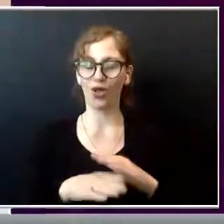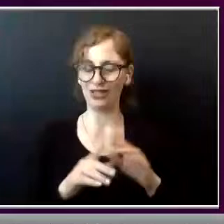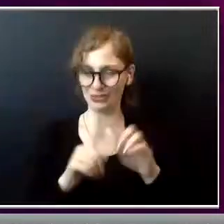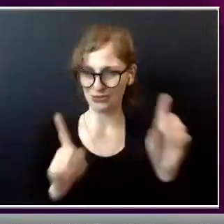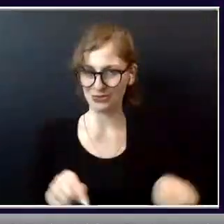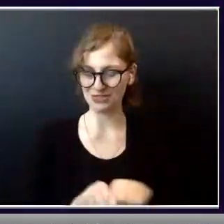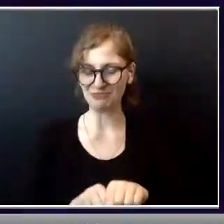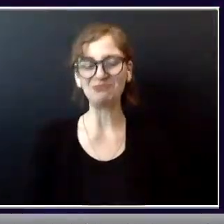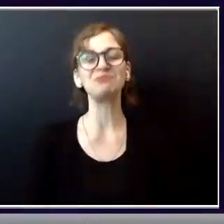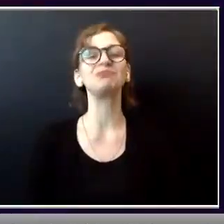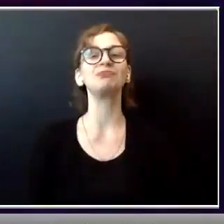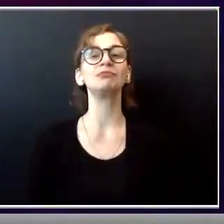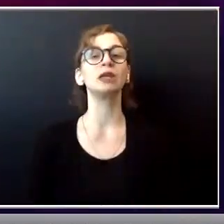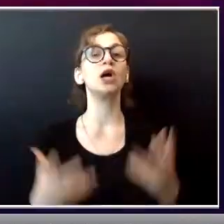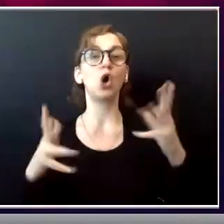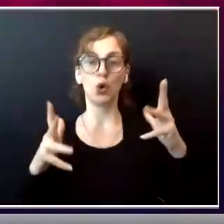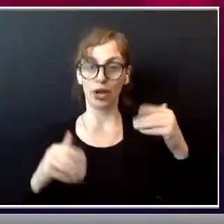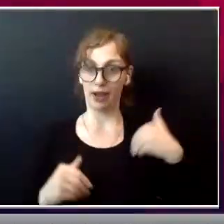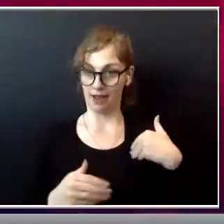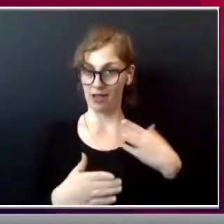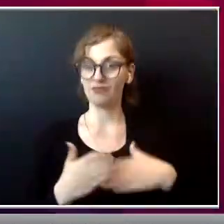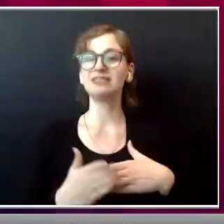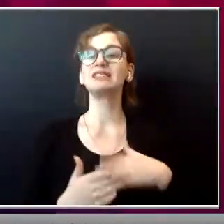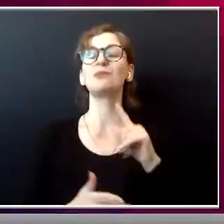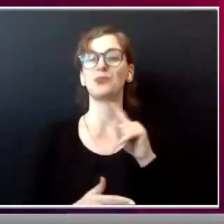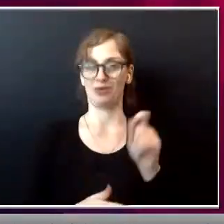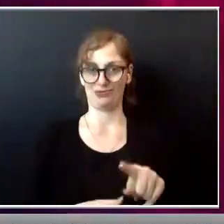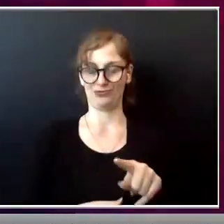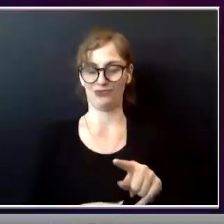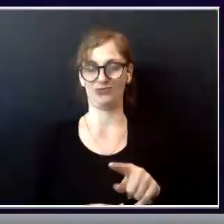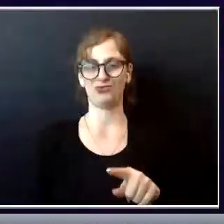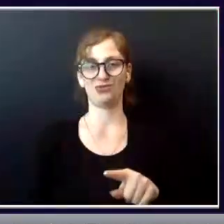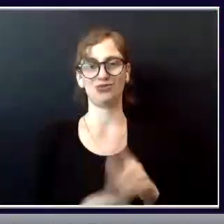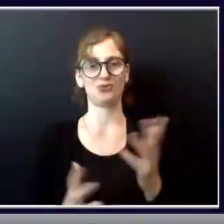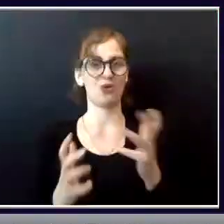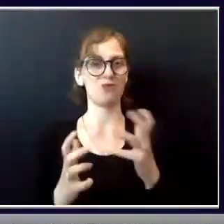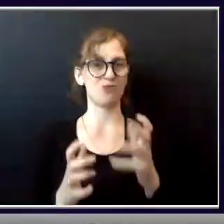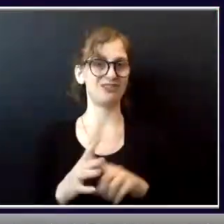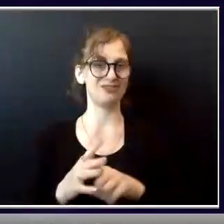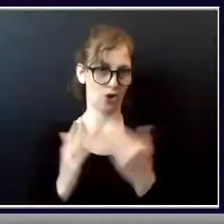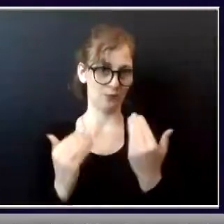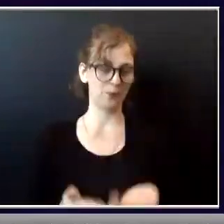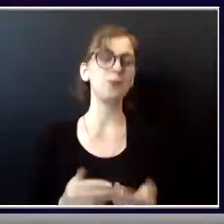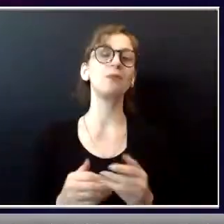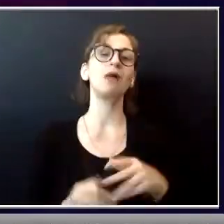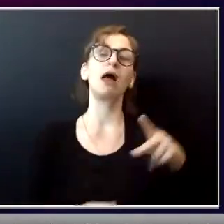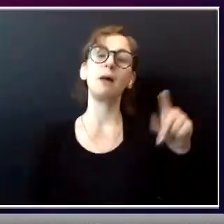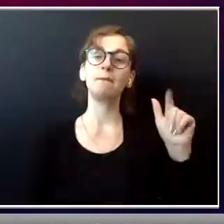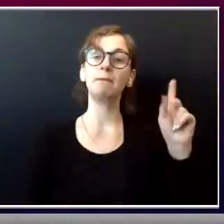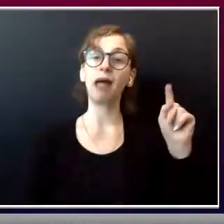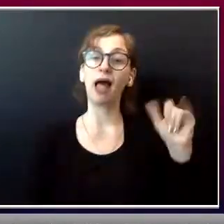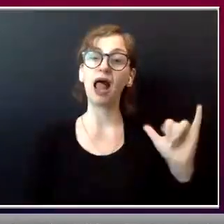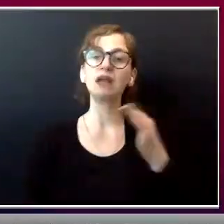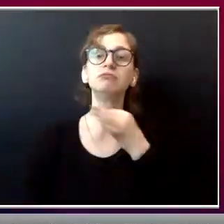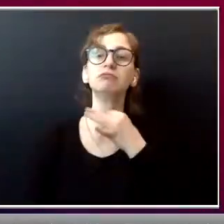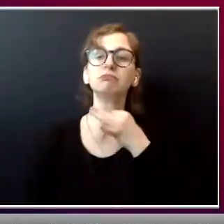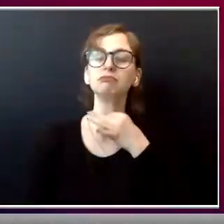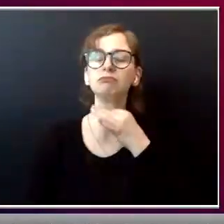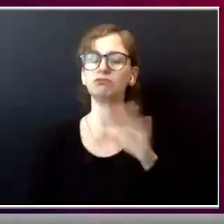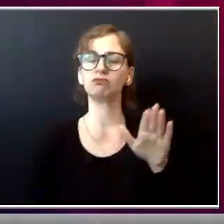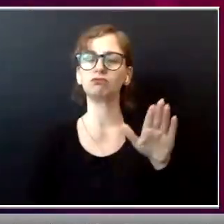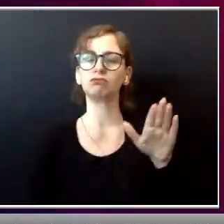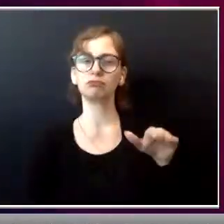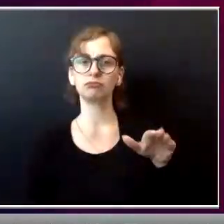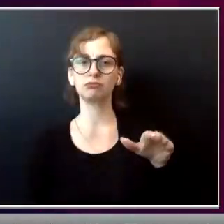have some questions that have already come in from some of our viewers, so I want to get to those. Patty wants to know, Dr. Reddy, does